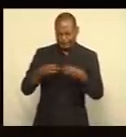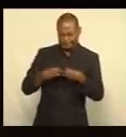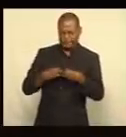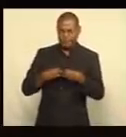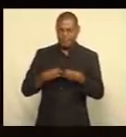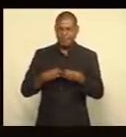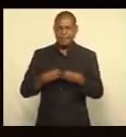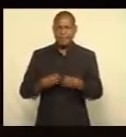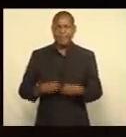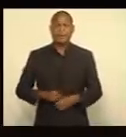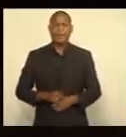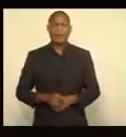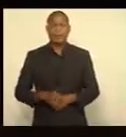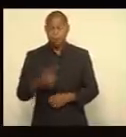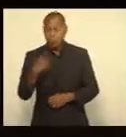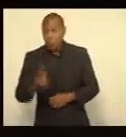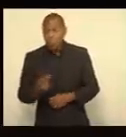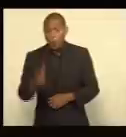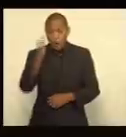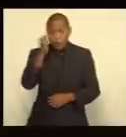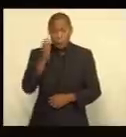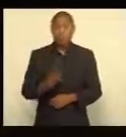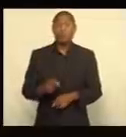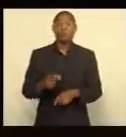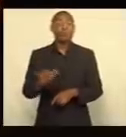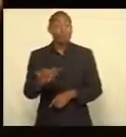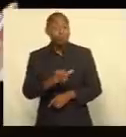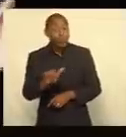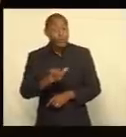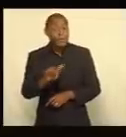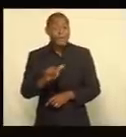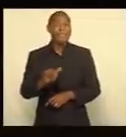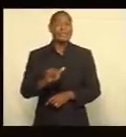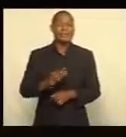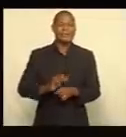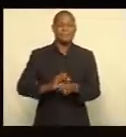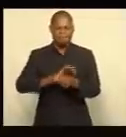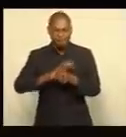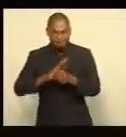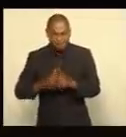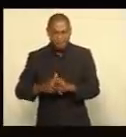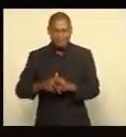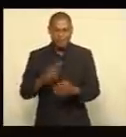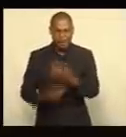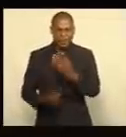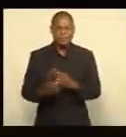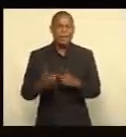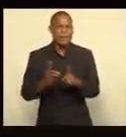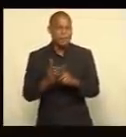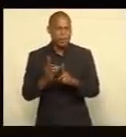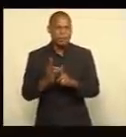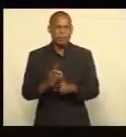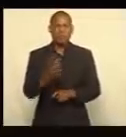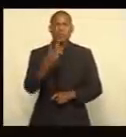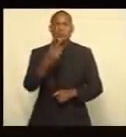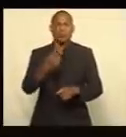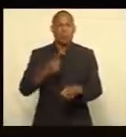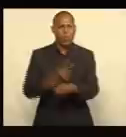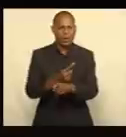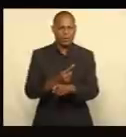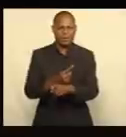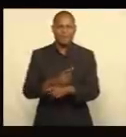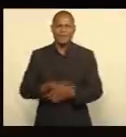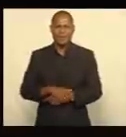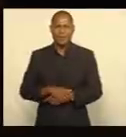able to establish what variant of the virus this outbreak is carrying in 2 weeks' time. But until then, everyone needs to